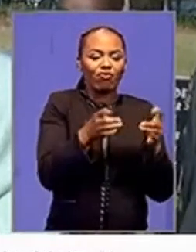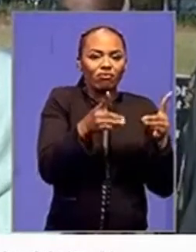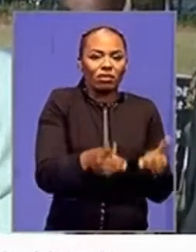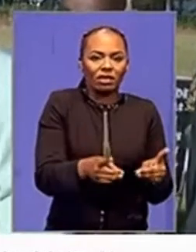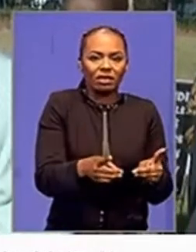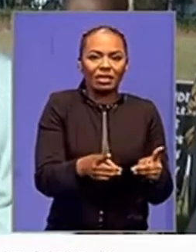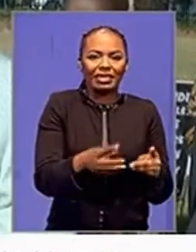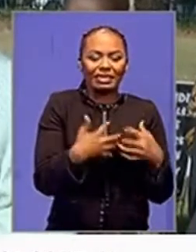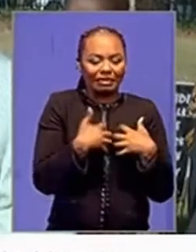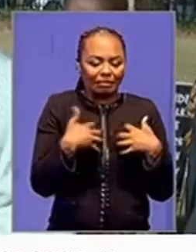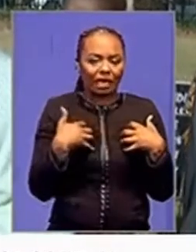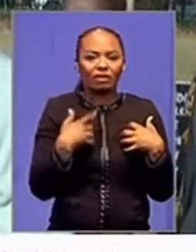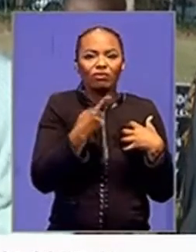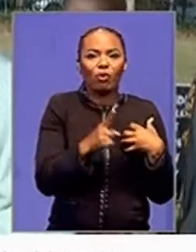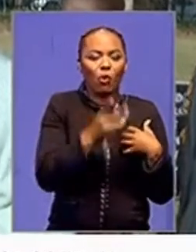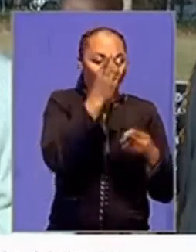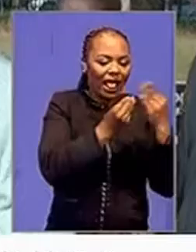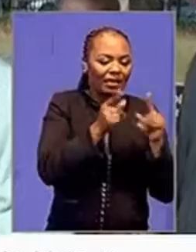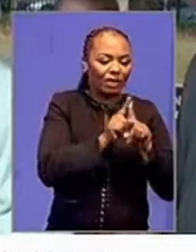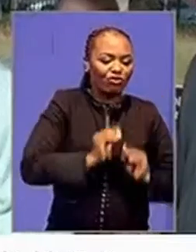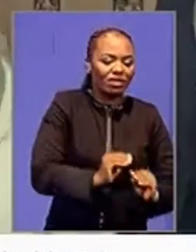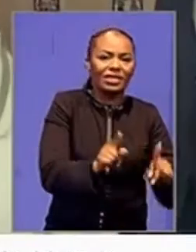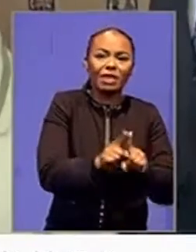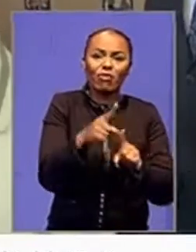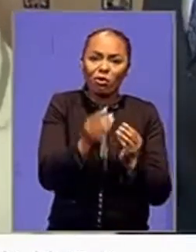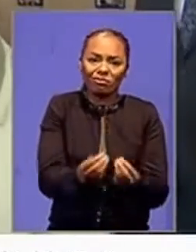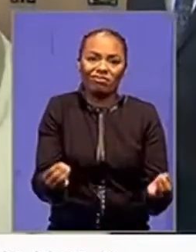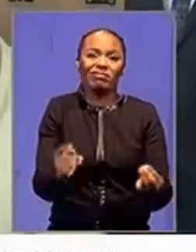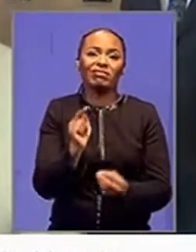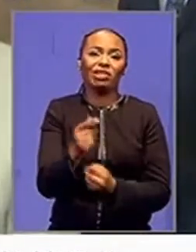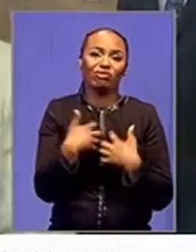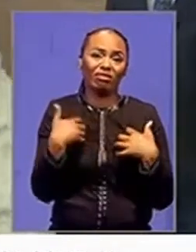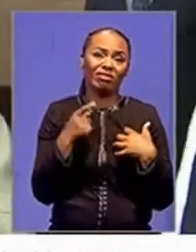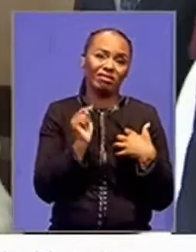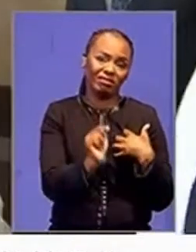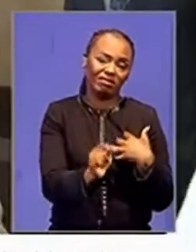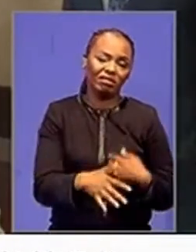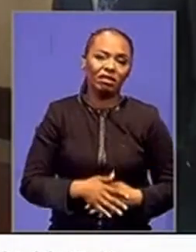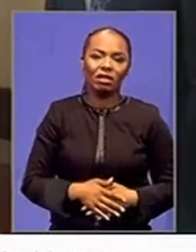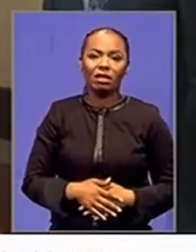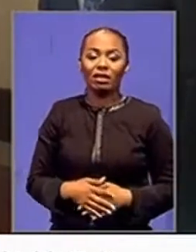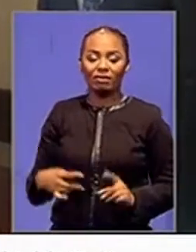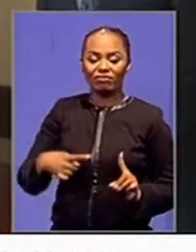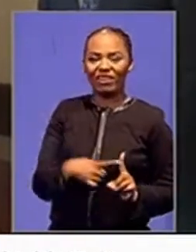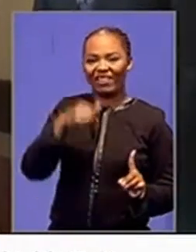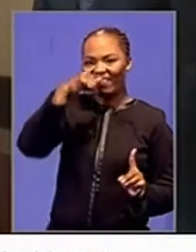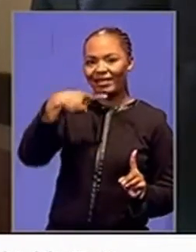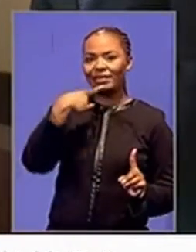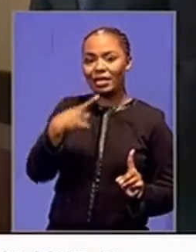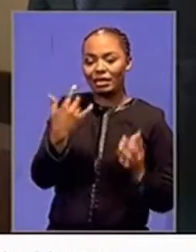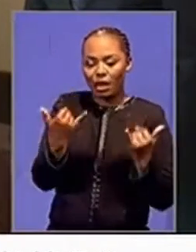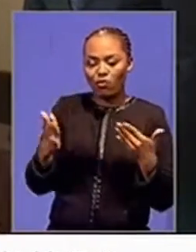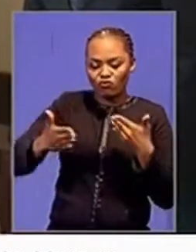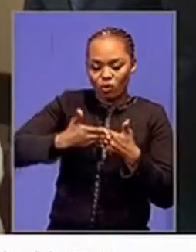for learning and teaching, even on the well-being of our children. Motshekga o re ho kwalwa ha dikolo pele ho nako ho tla thusa lenaneong